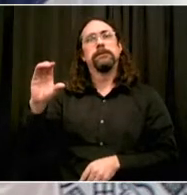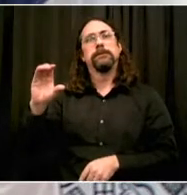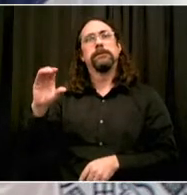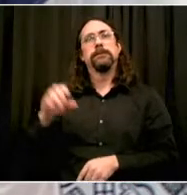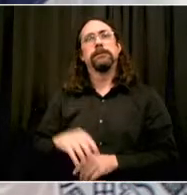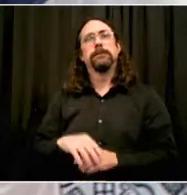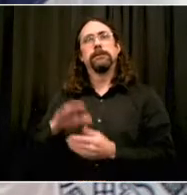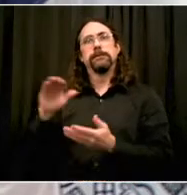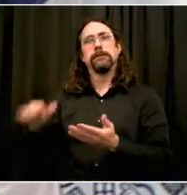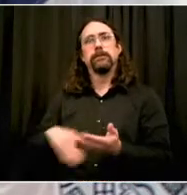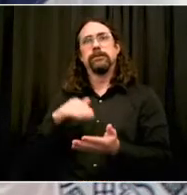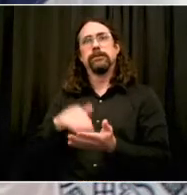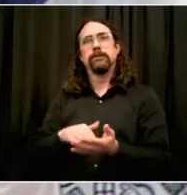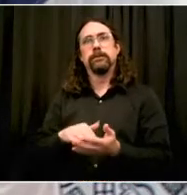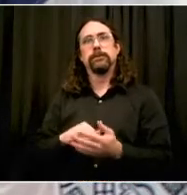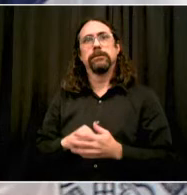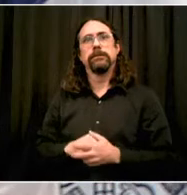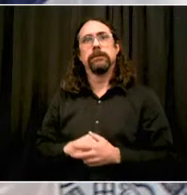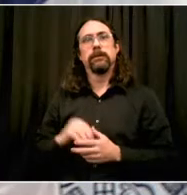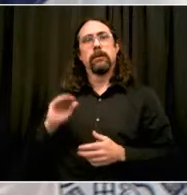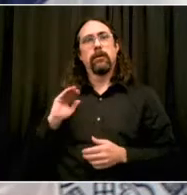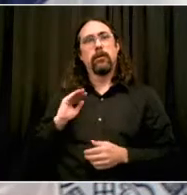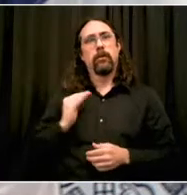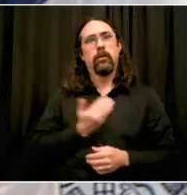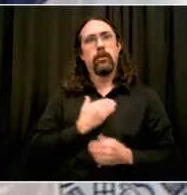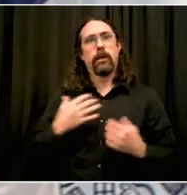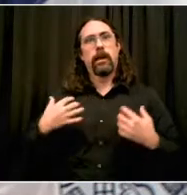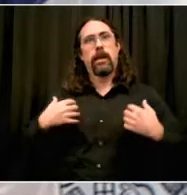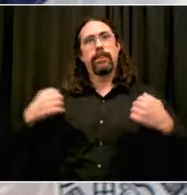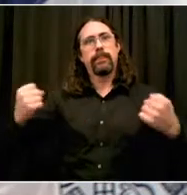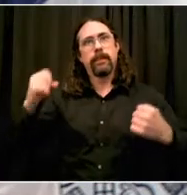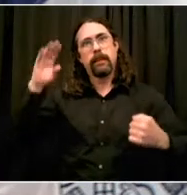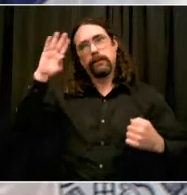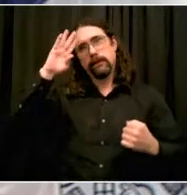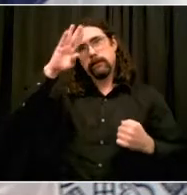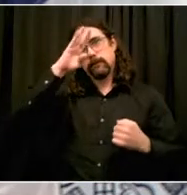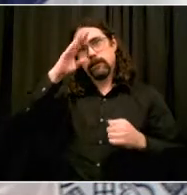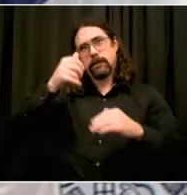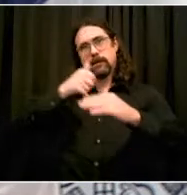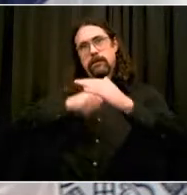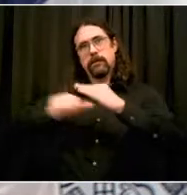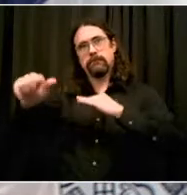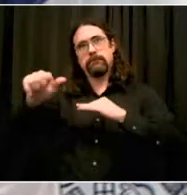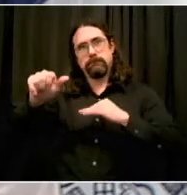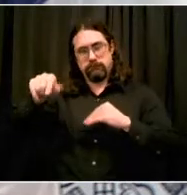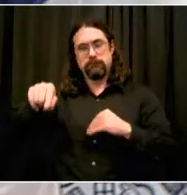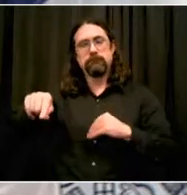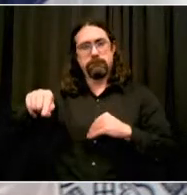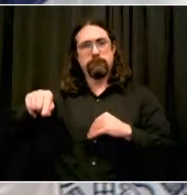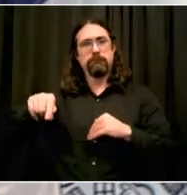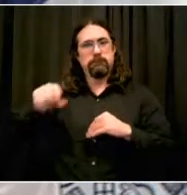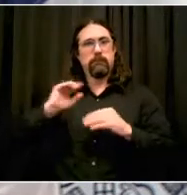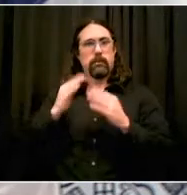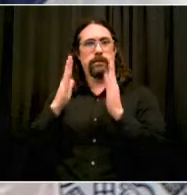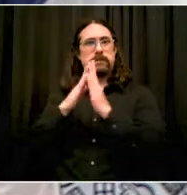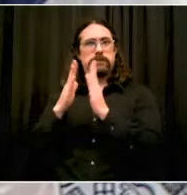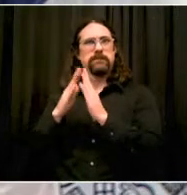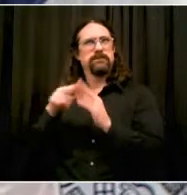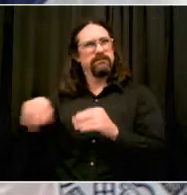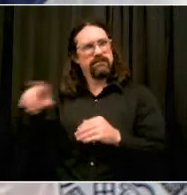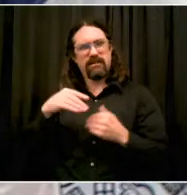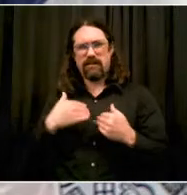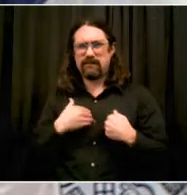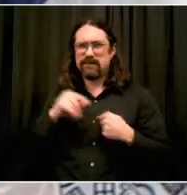have not had longer lines. They've had very fast turnaround with results. So it's right there